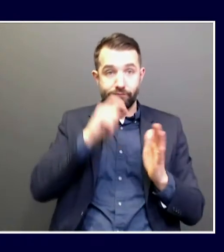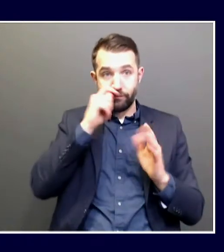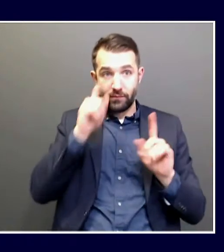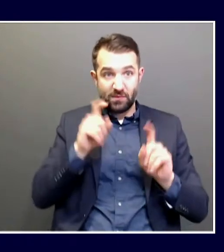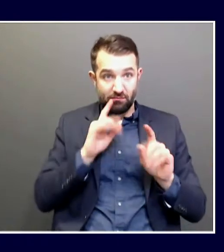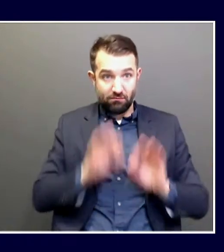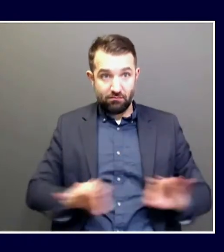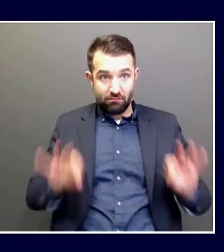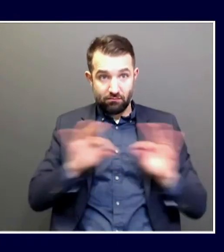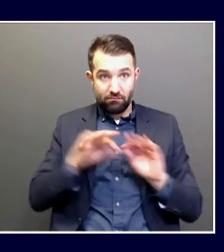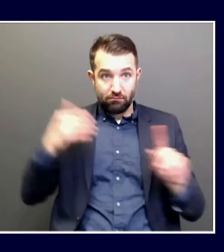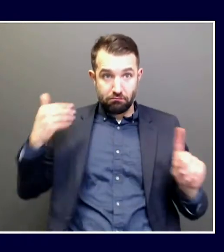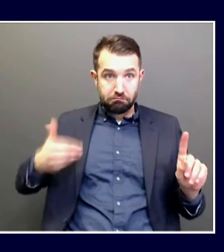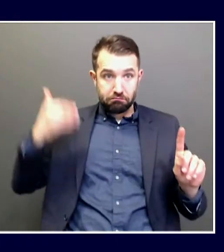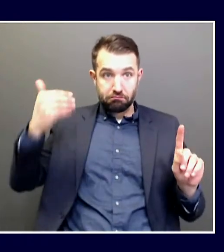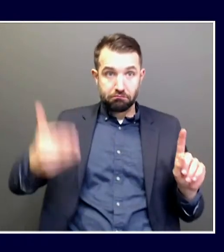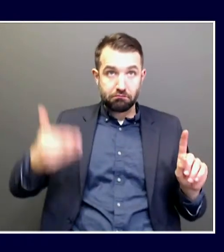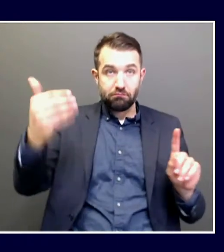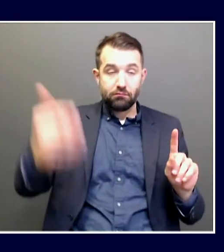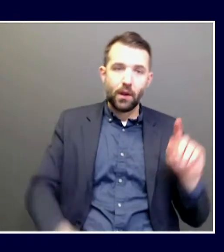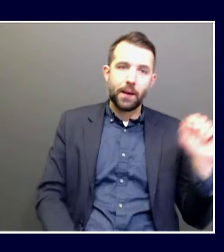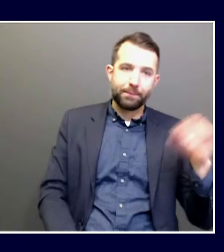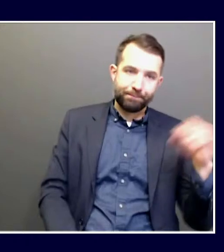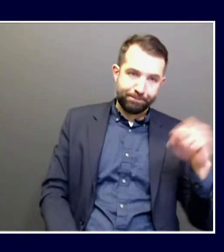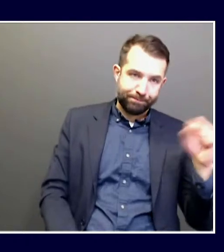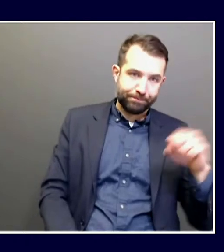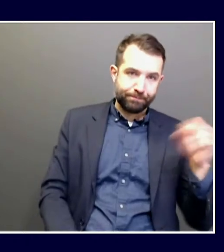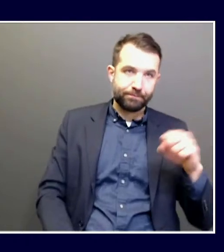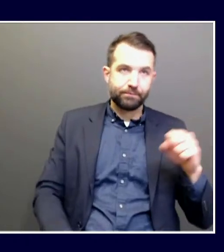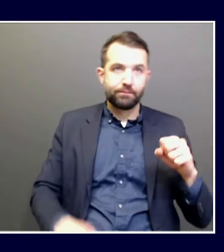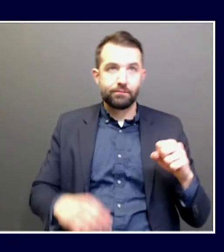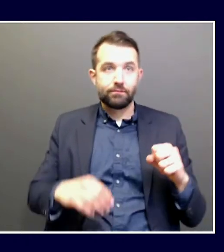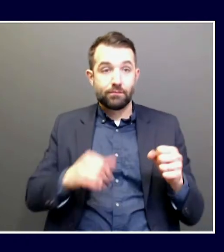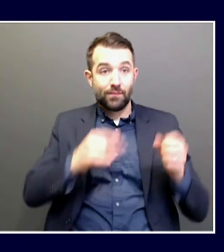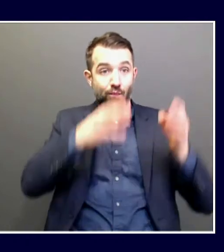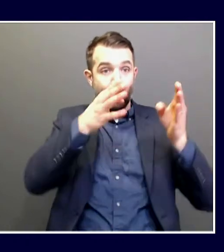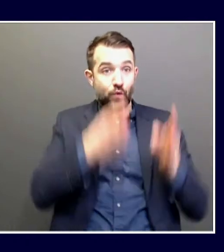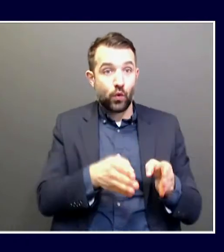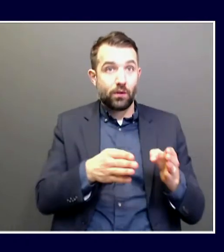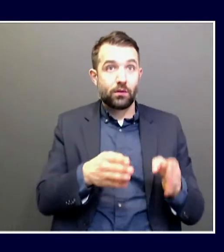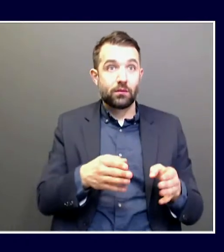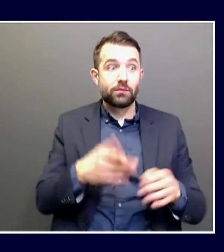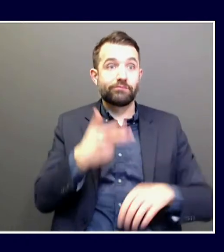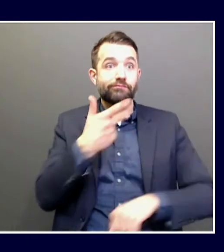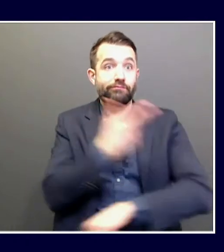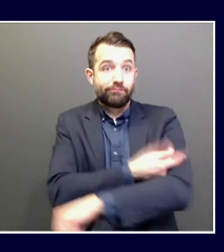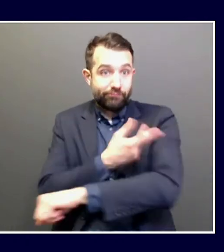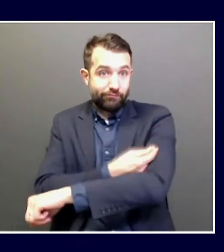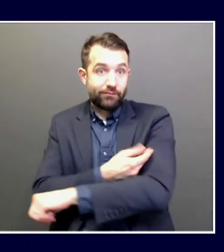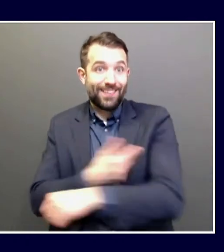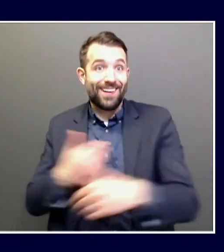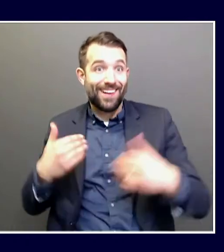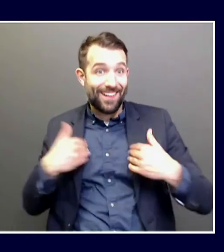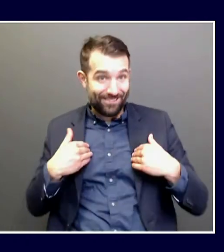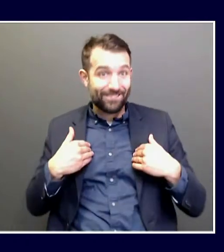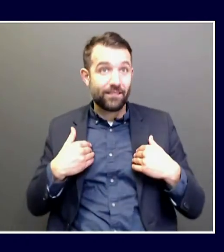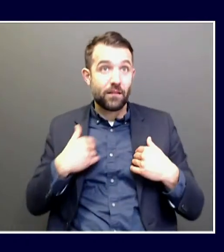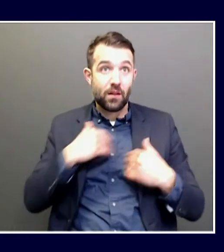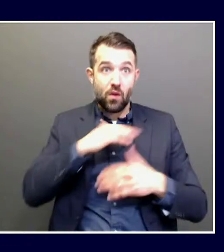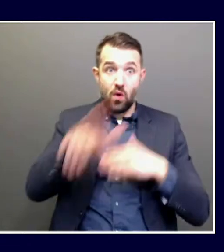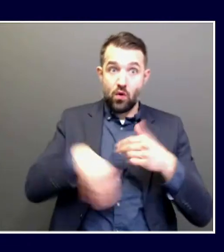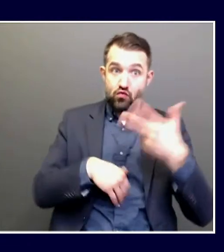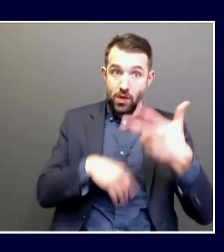just underscore, yes, someone who's fully vaccinated and boosted, you built this into your question, but I wanted to tease it out, should be masking,